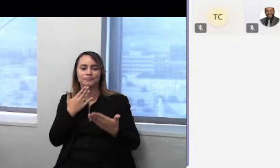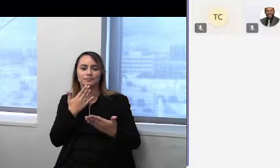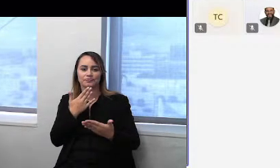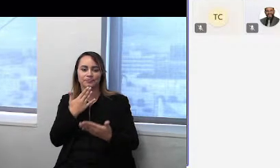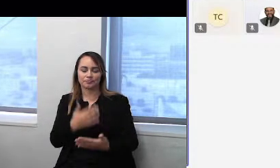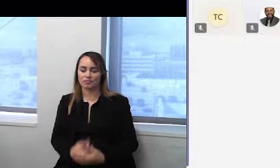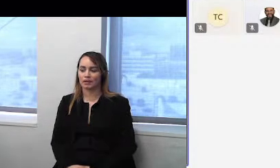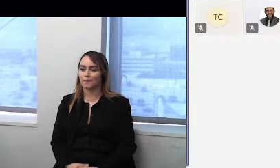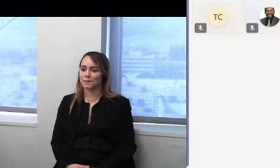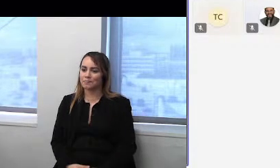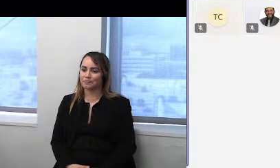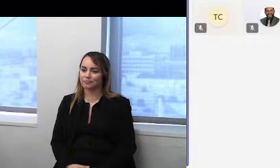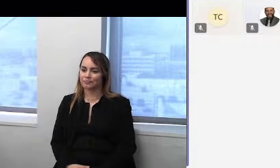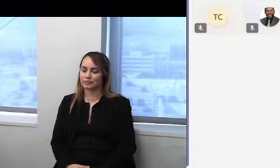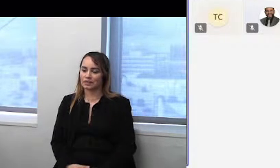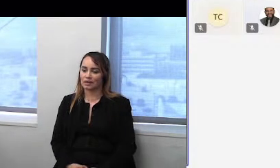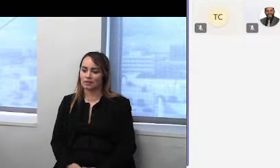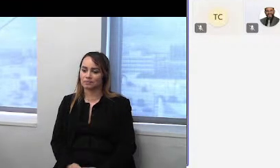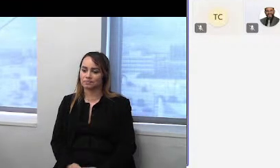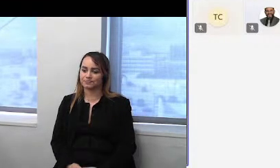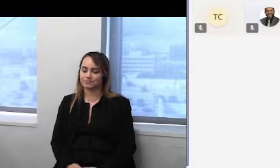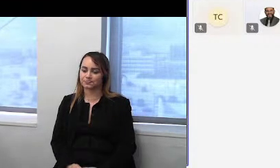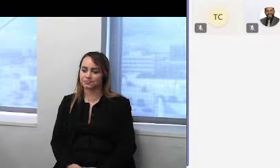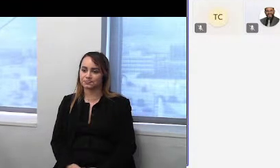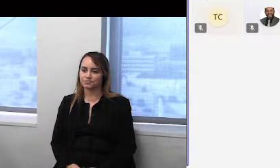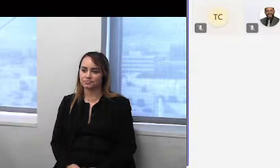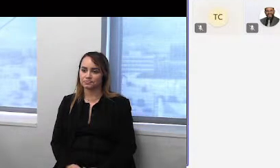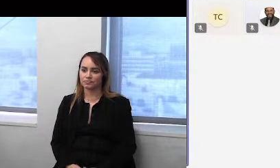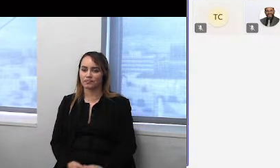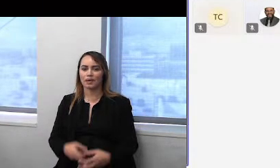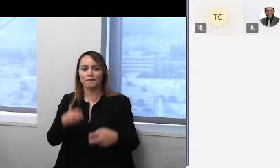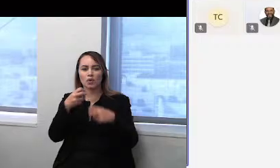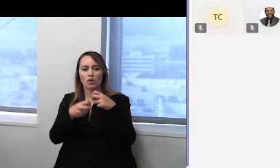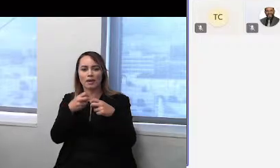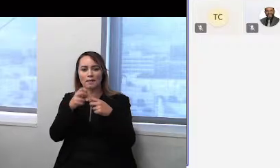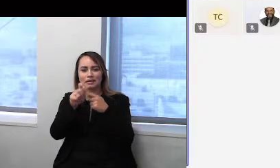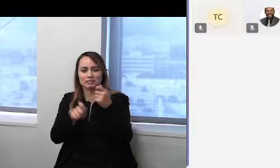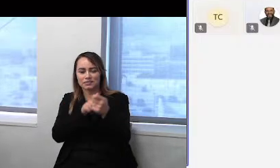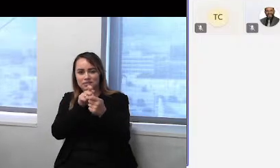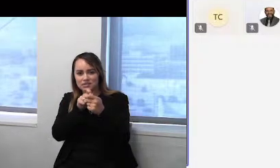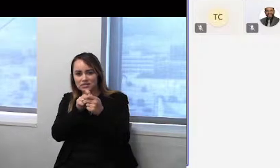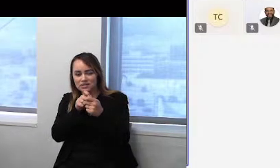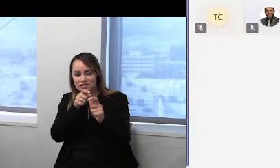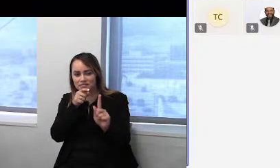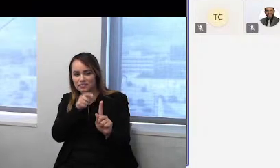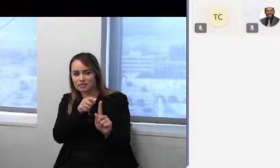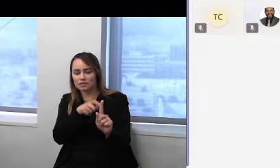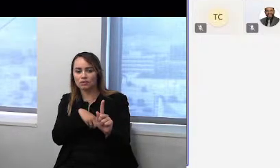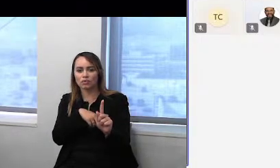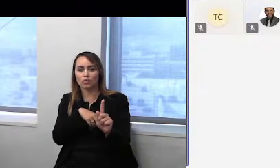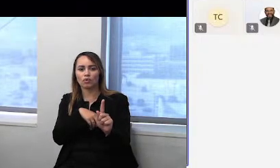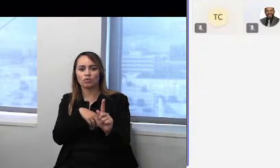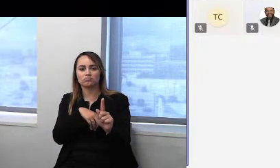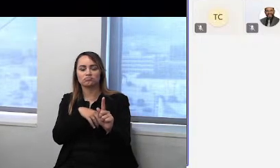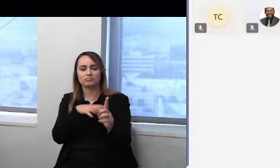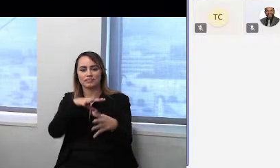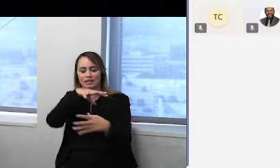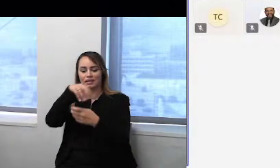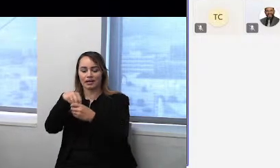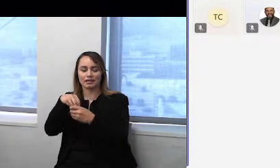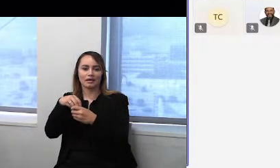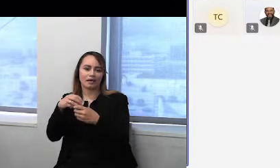the specific issue of integrating renewables and specific projects in I guess future tranche